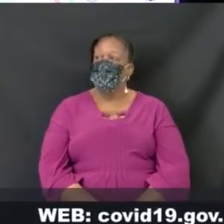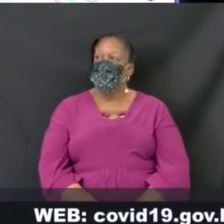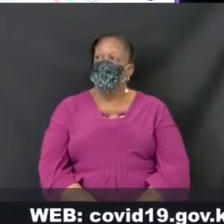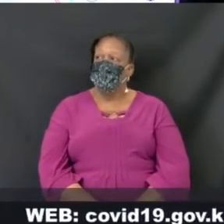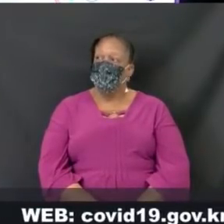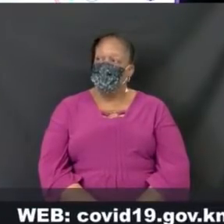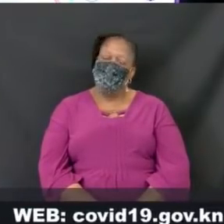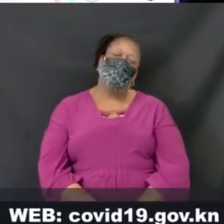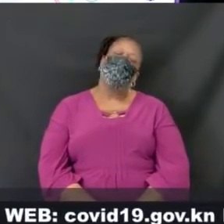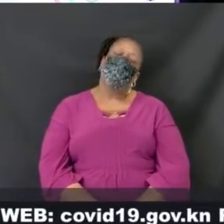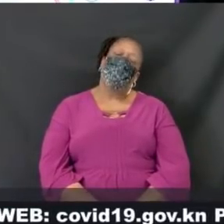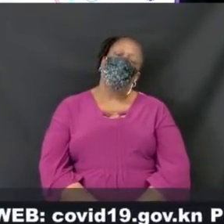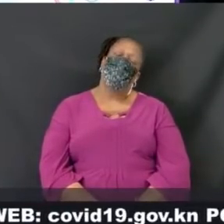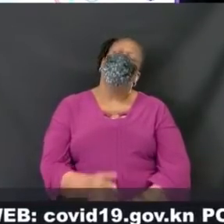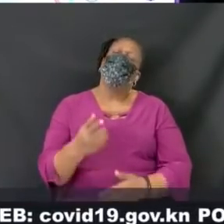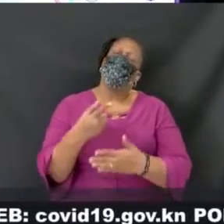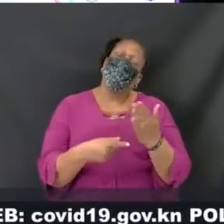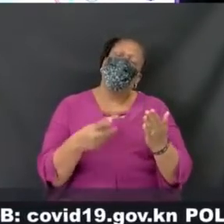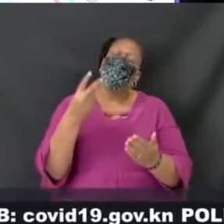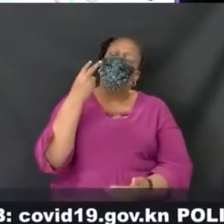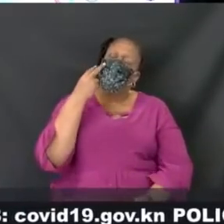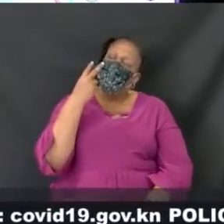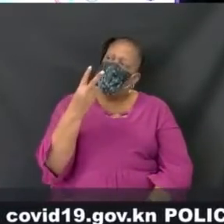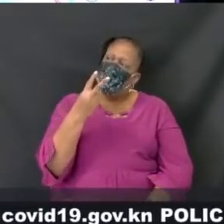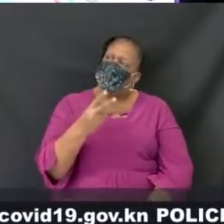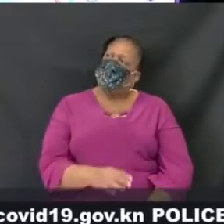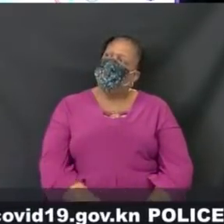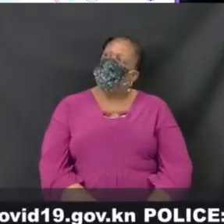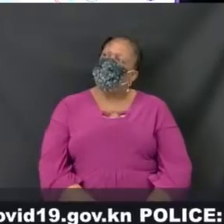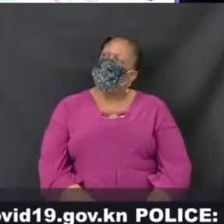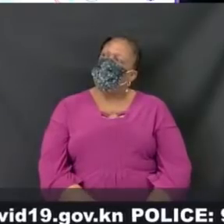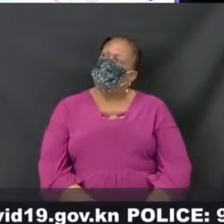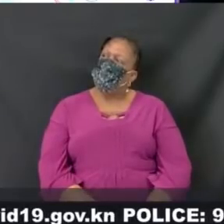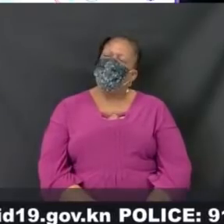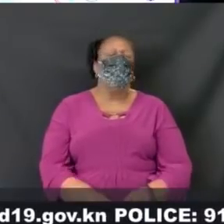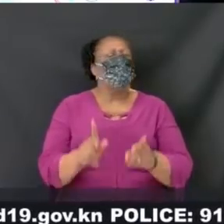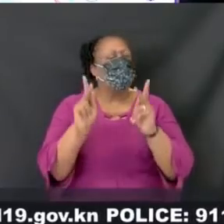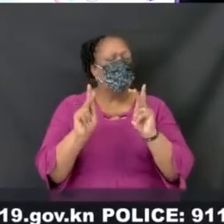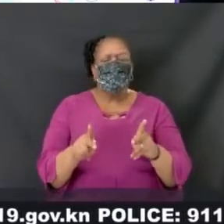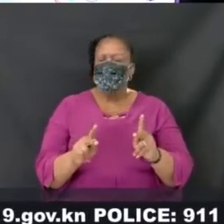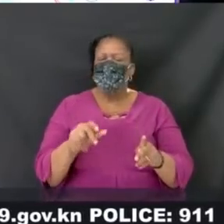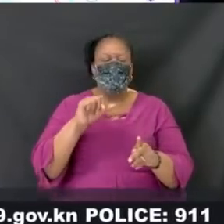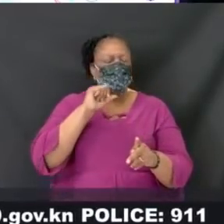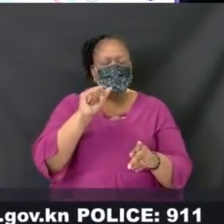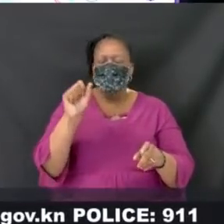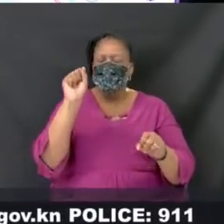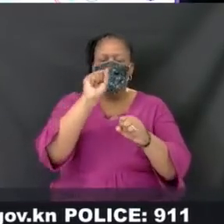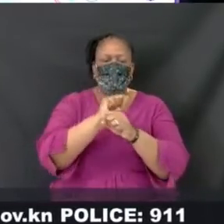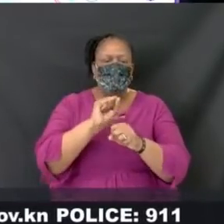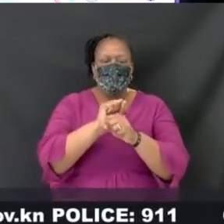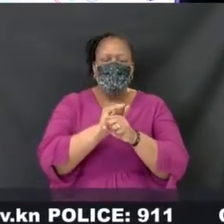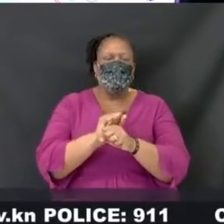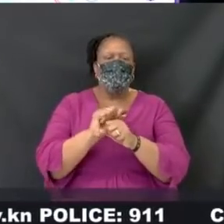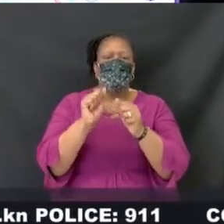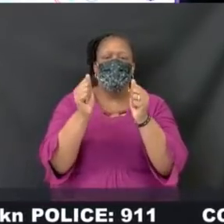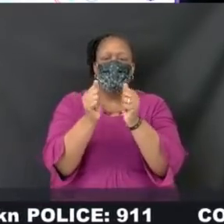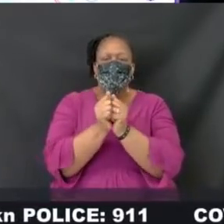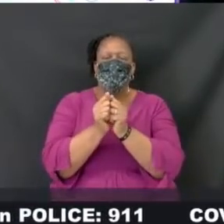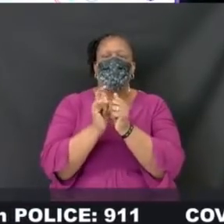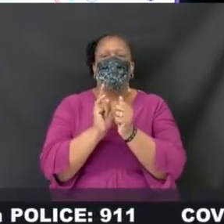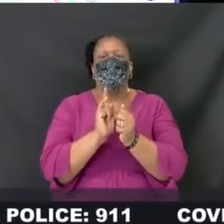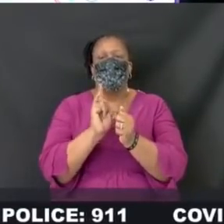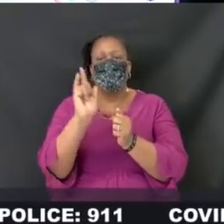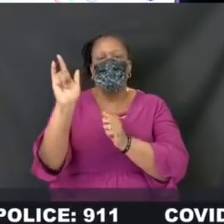However, what we are seeing is that we are not getting the cooperation of some of the airlines as we need to